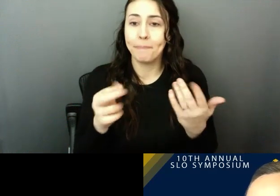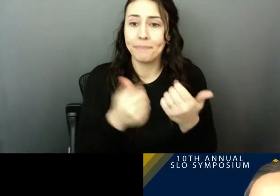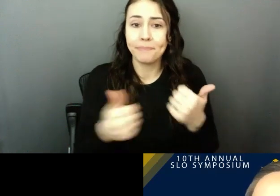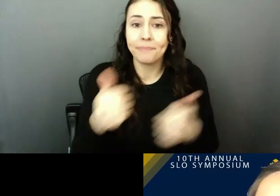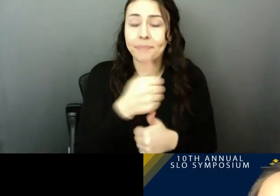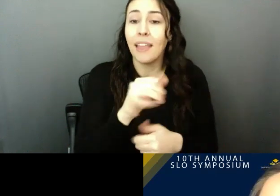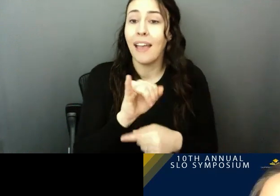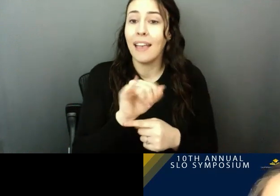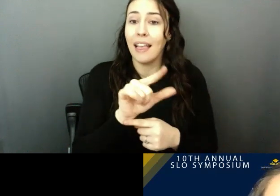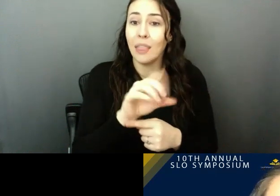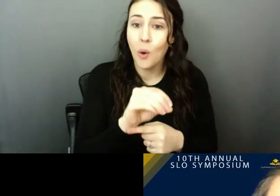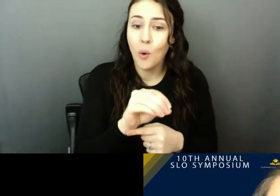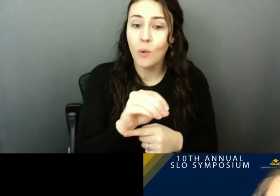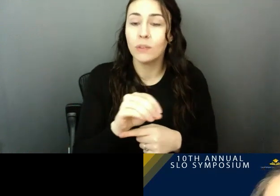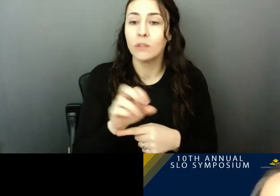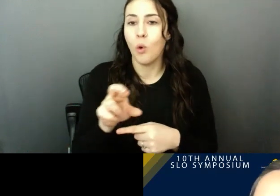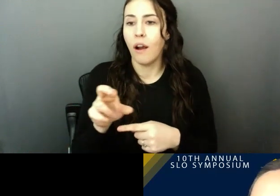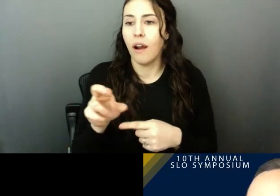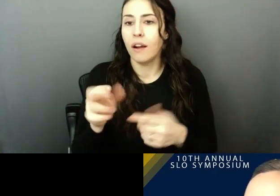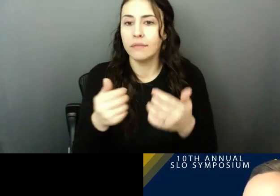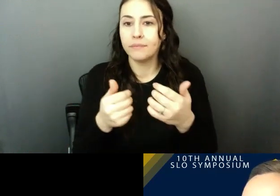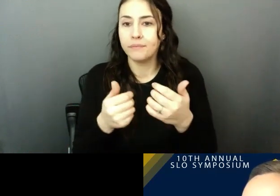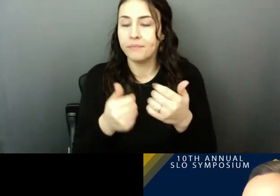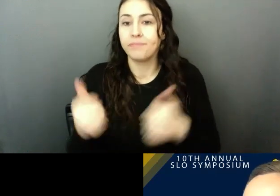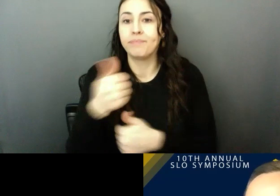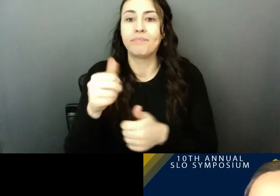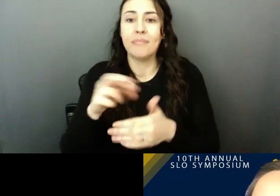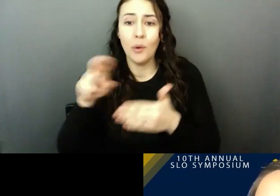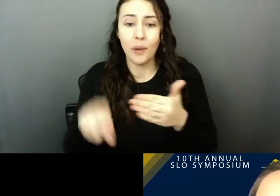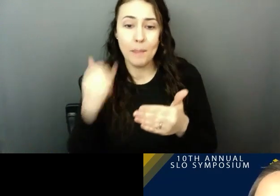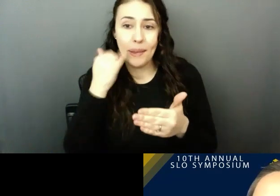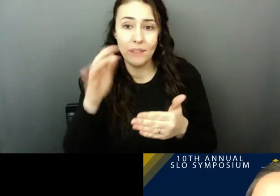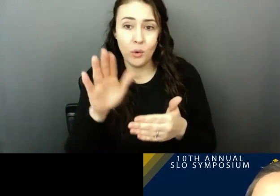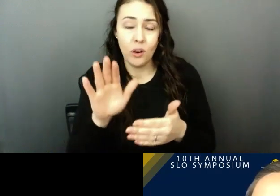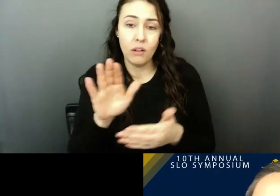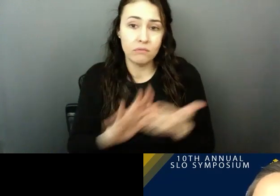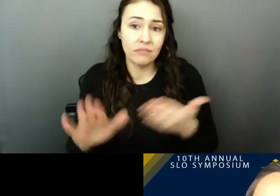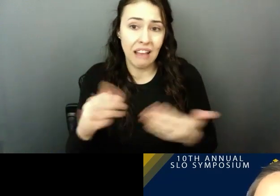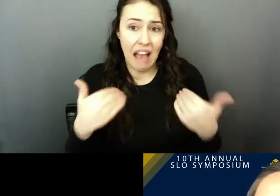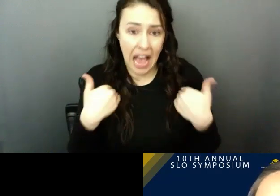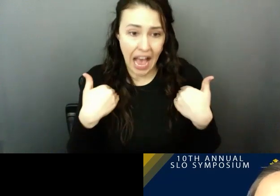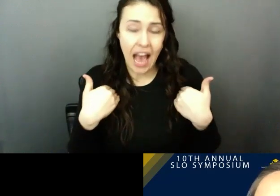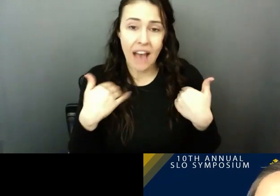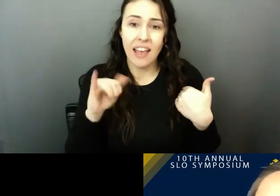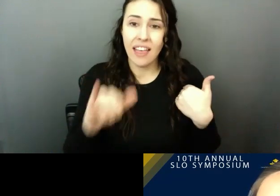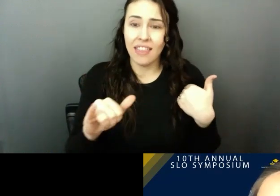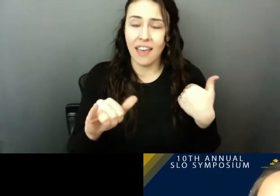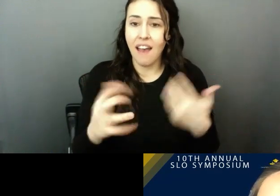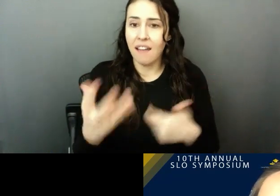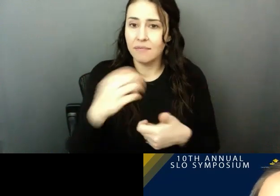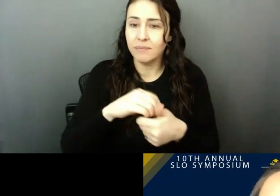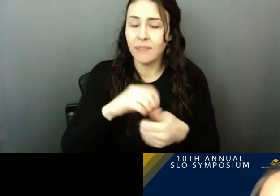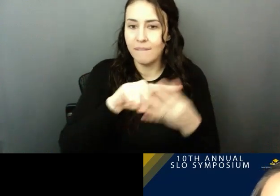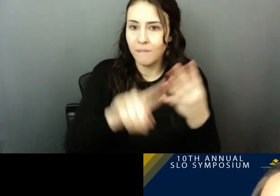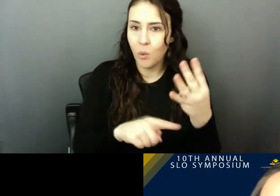ILOs or administrative outcomes, if your institution has those, they're sprinkled throughout all four standards. So